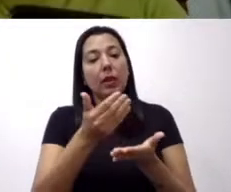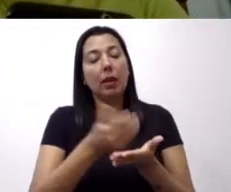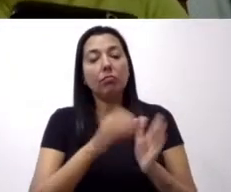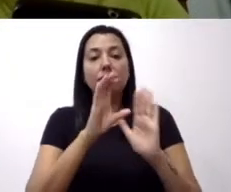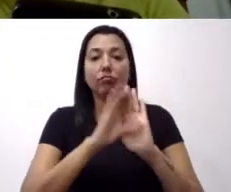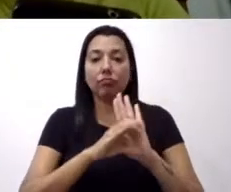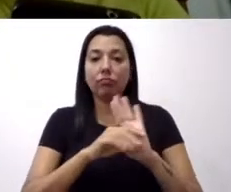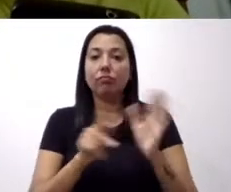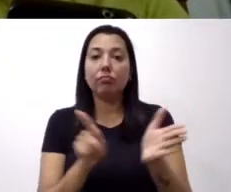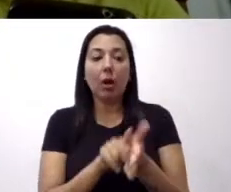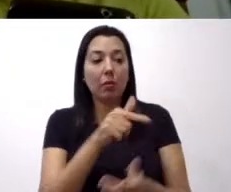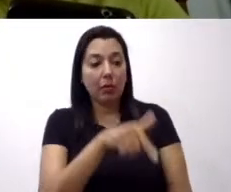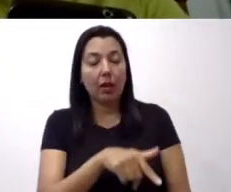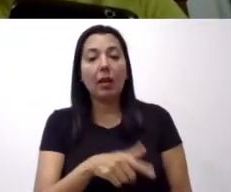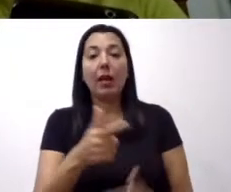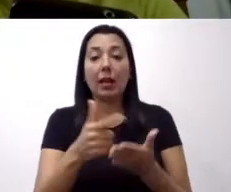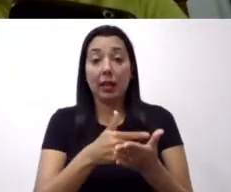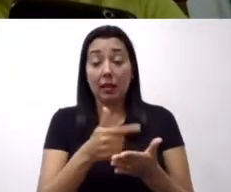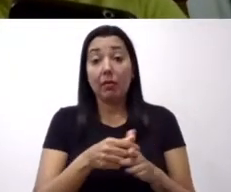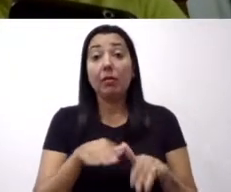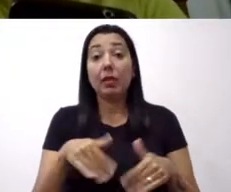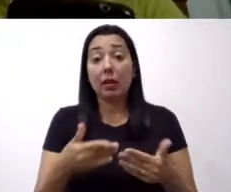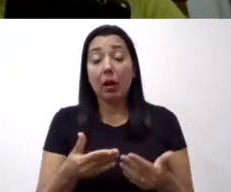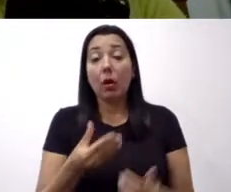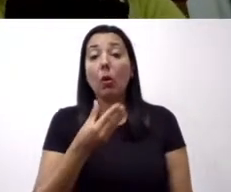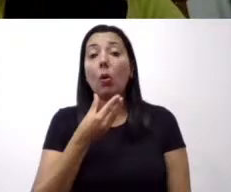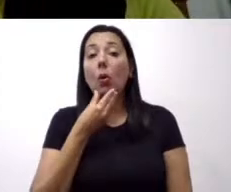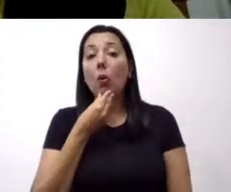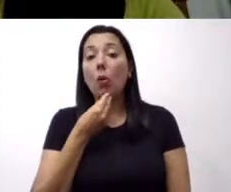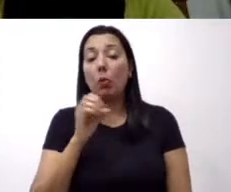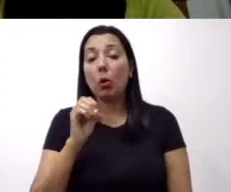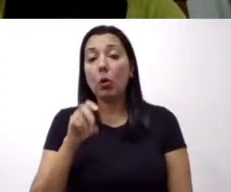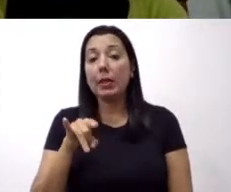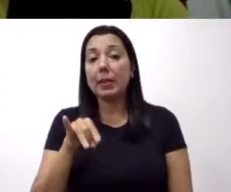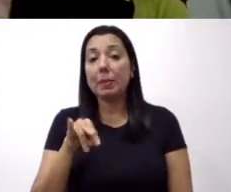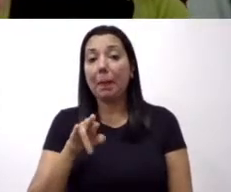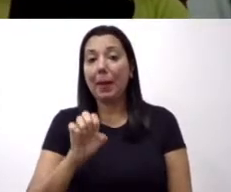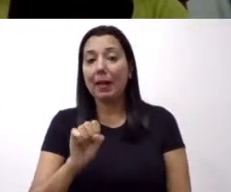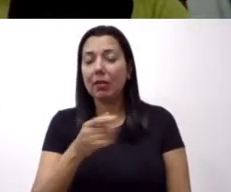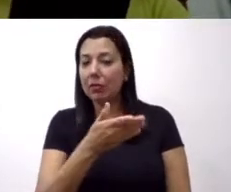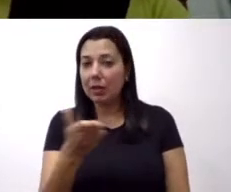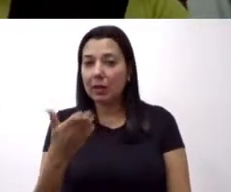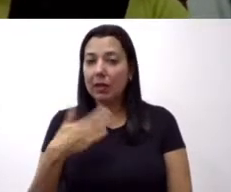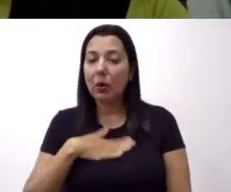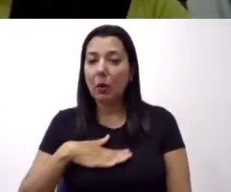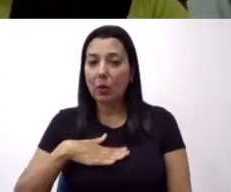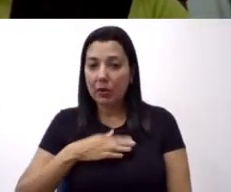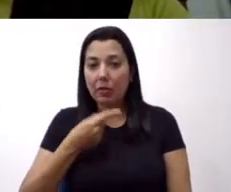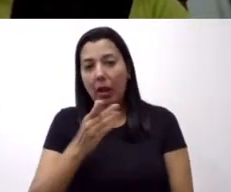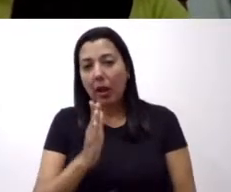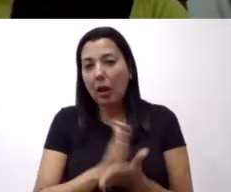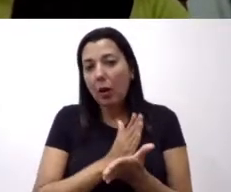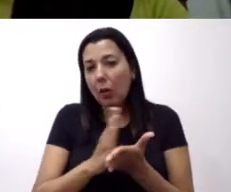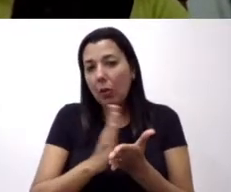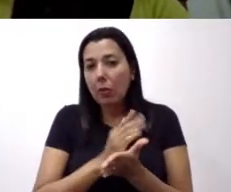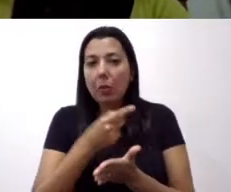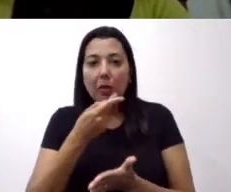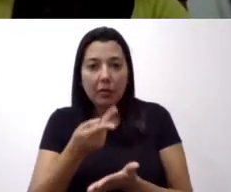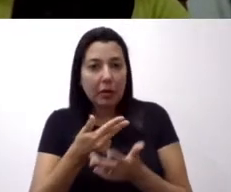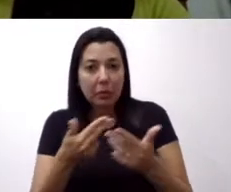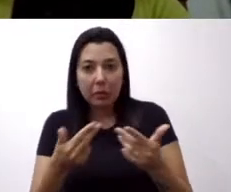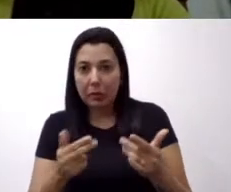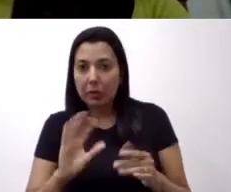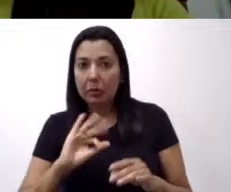Osmany, would you like to say a few words to our guests? The floor